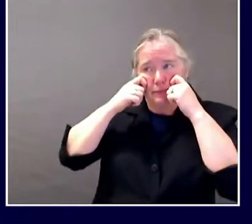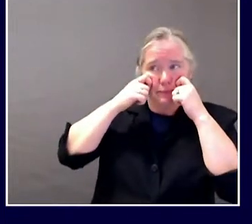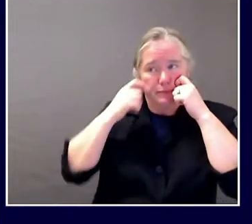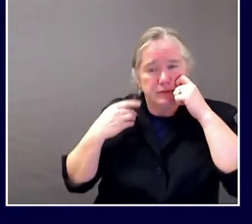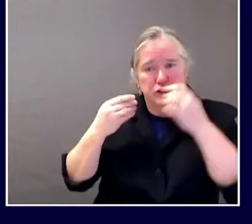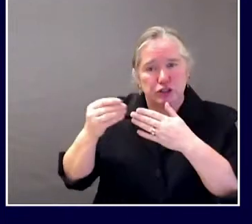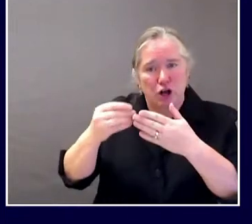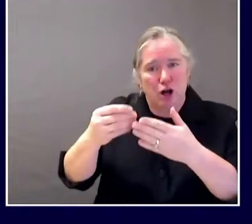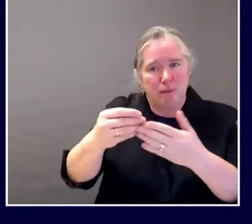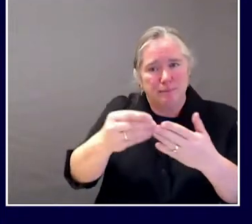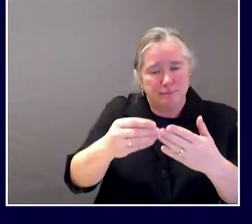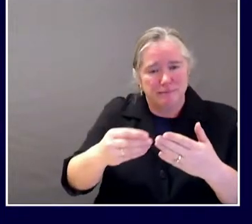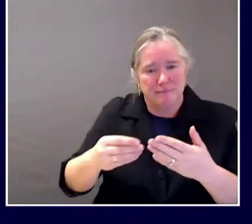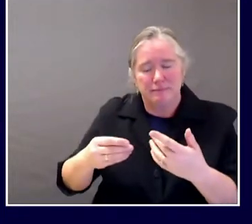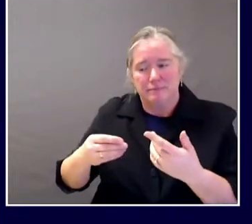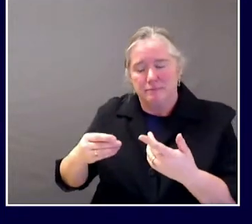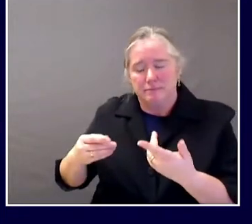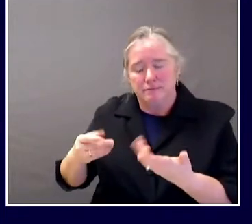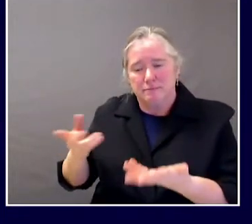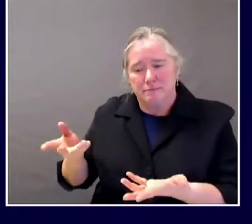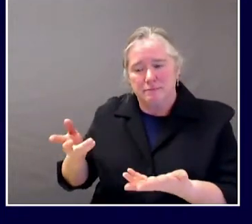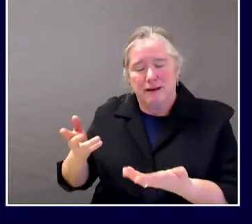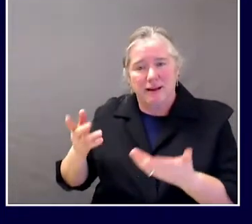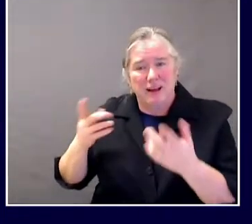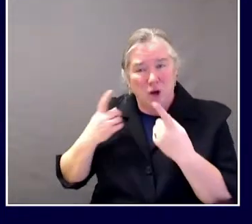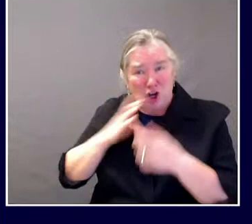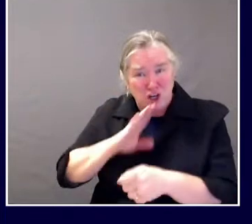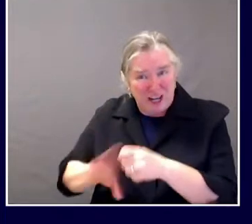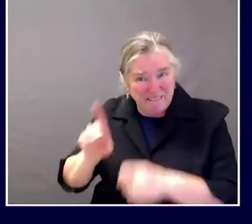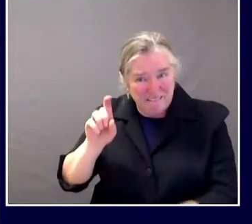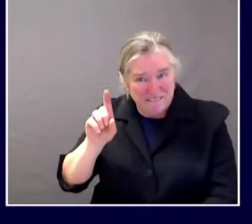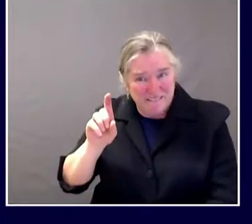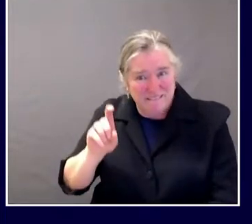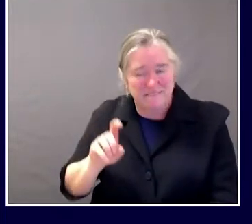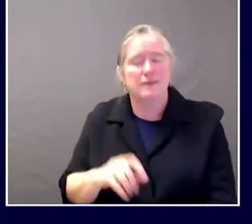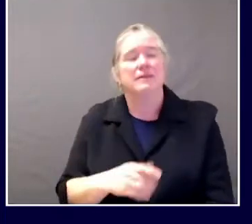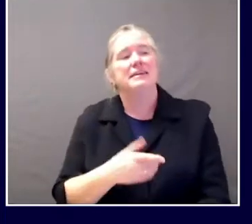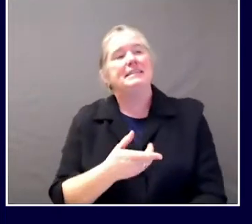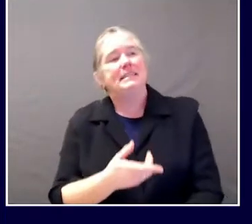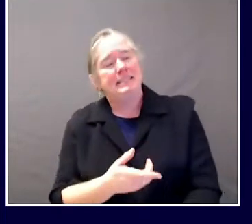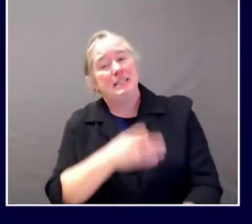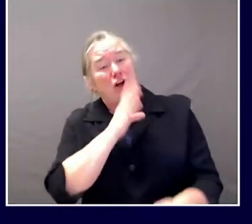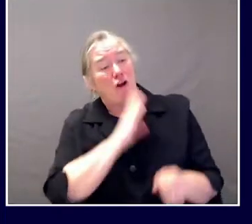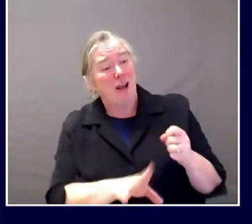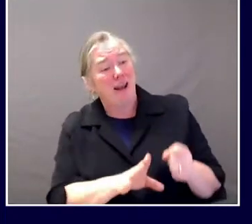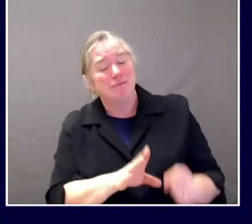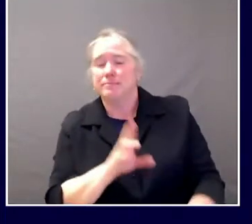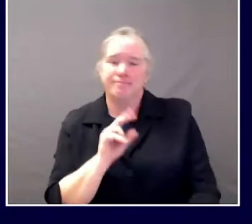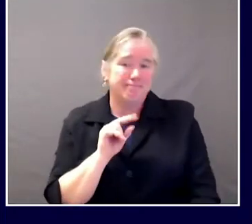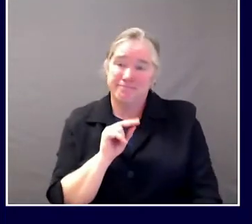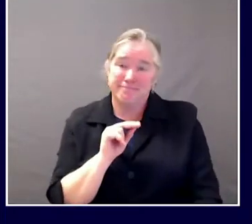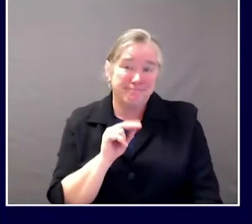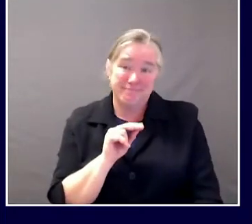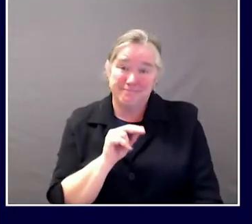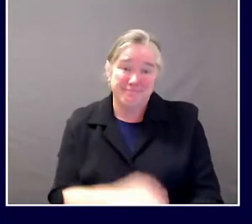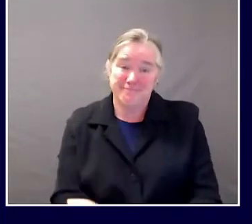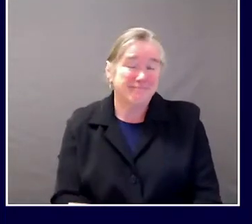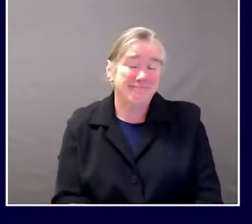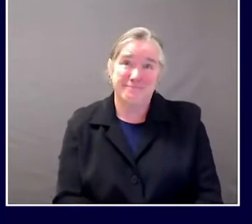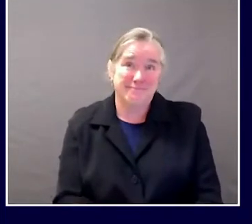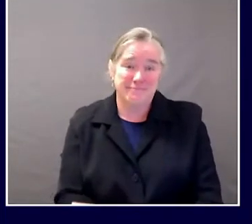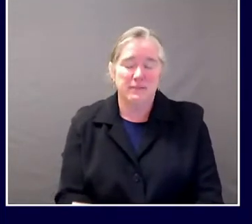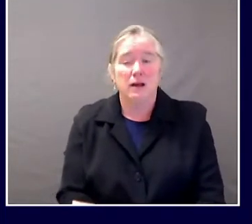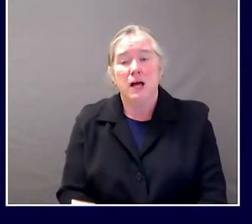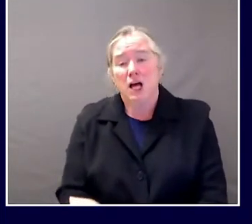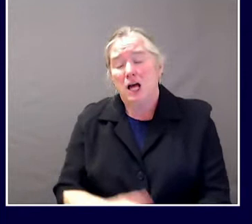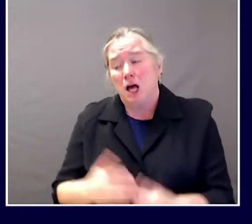you threw in that word, effective enough. And the answer is no, they're not effective enough. Are they